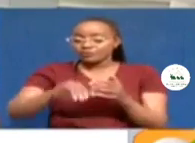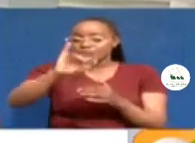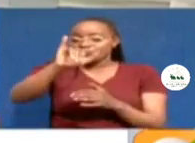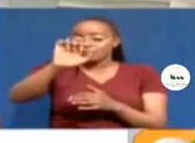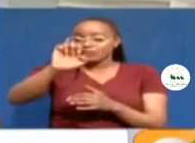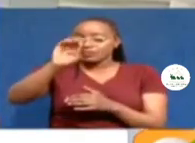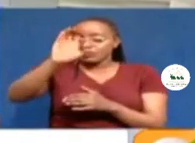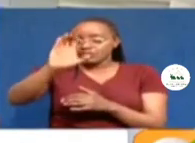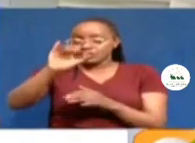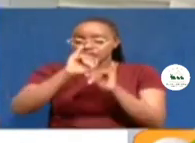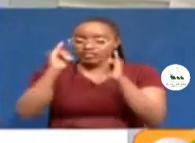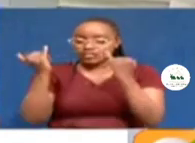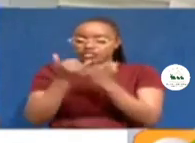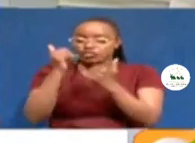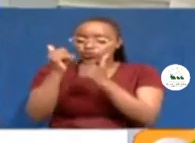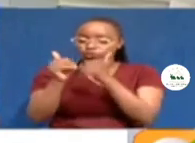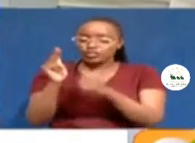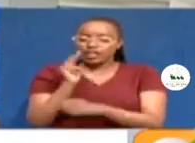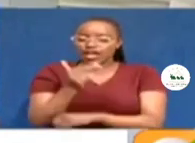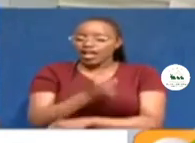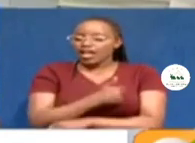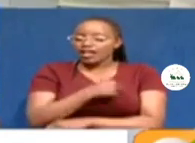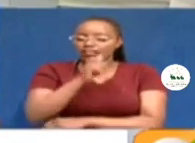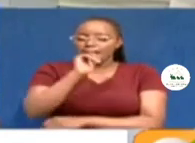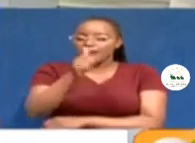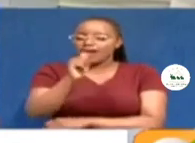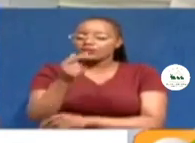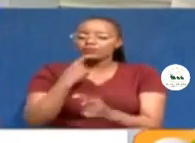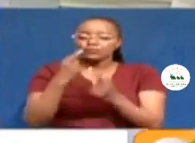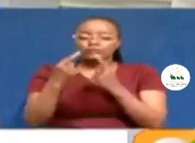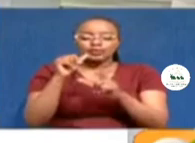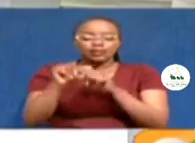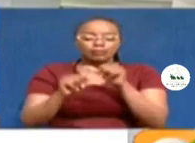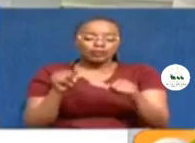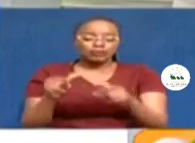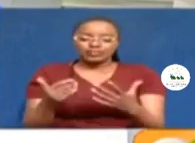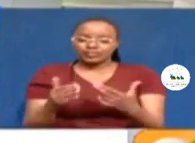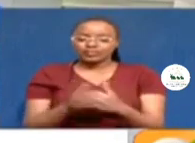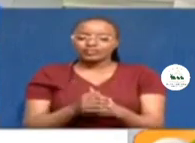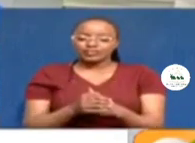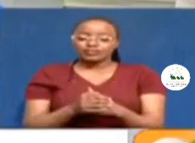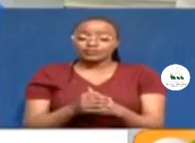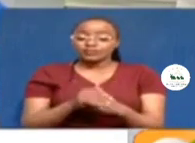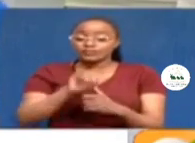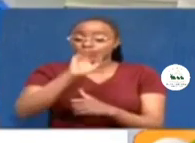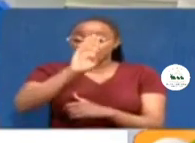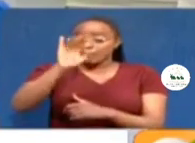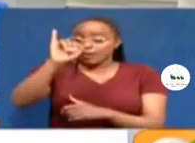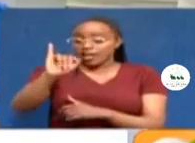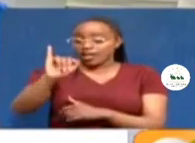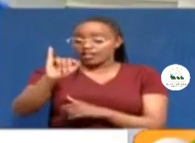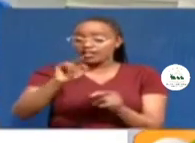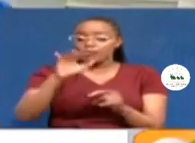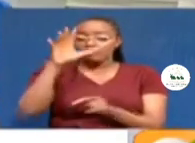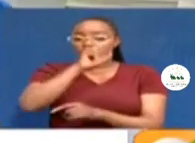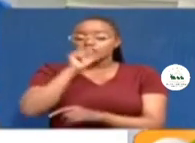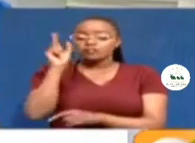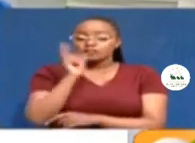is one institution that we have not been talking about. The BBI missed